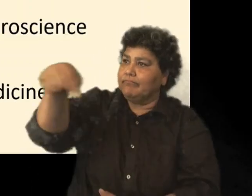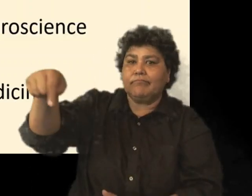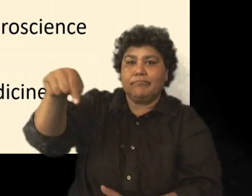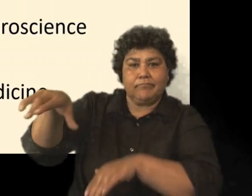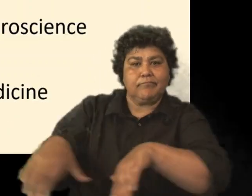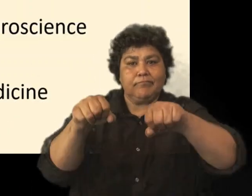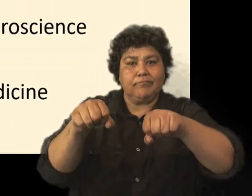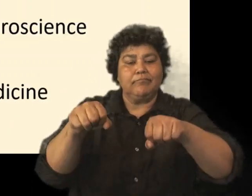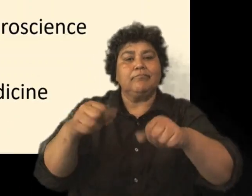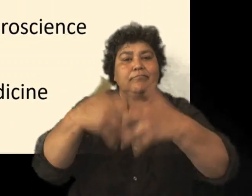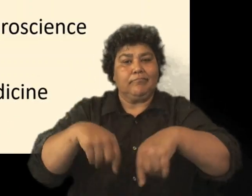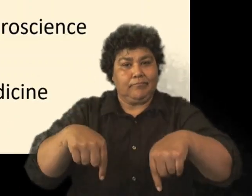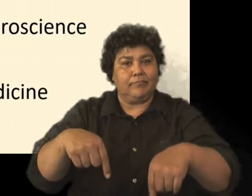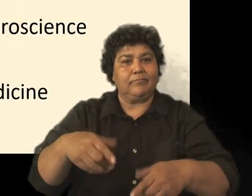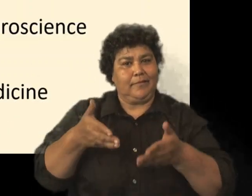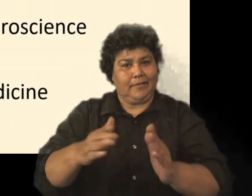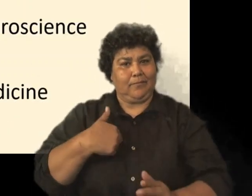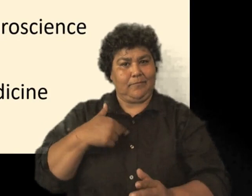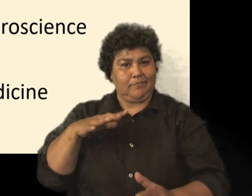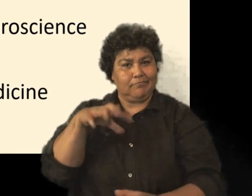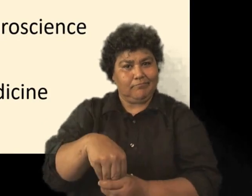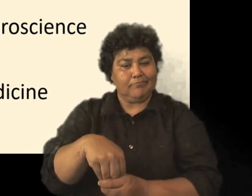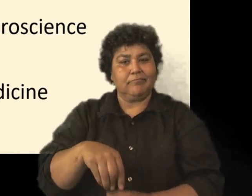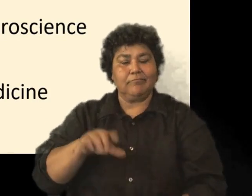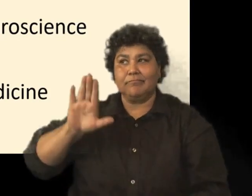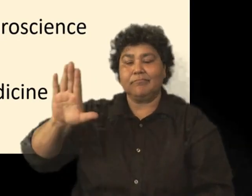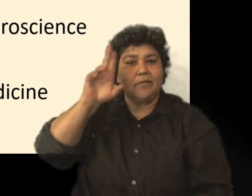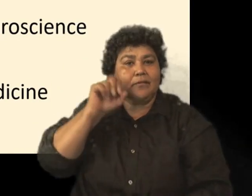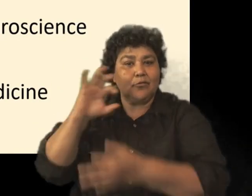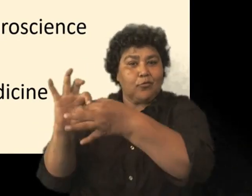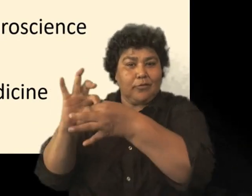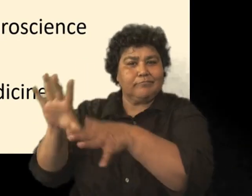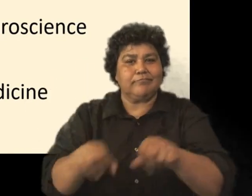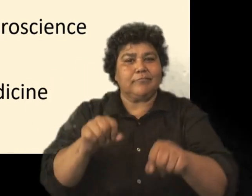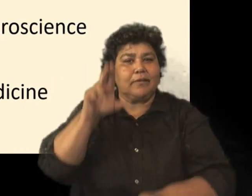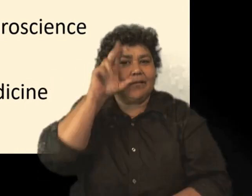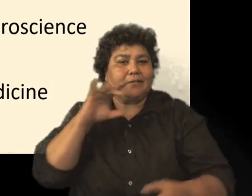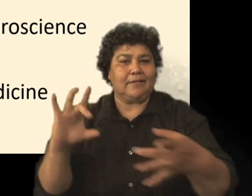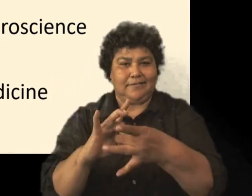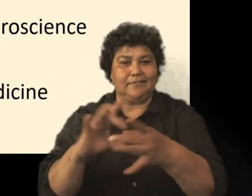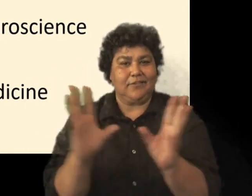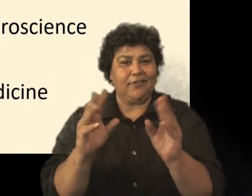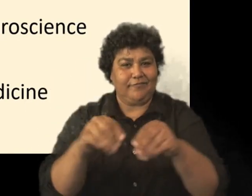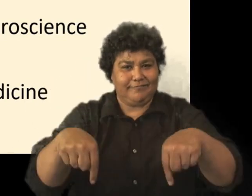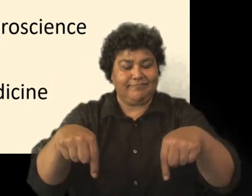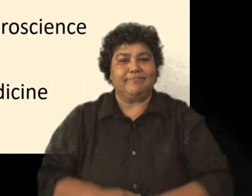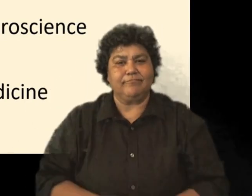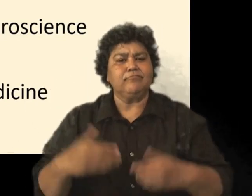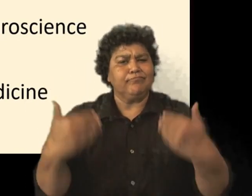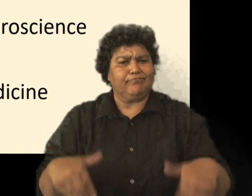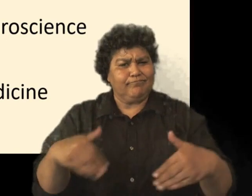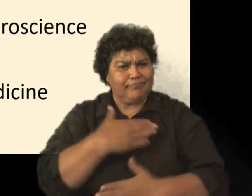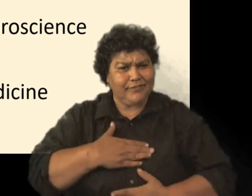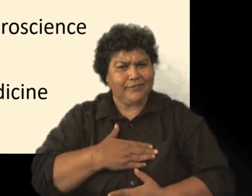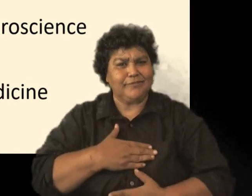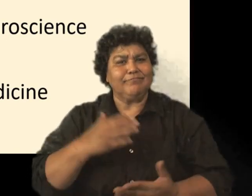I'd like to thank the organizers for allowing me to participate in the Usher Syndrome Coalition USH Connections Conference.